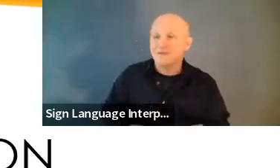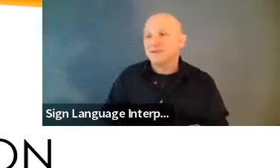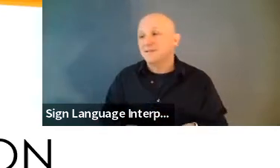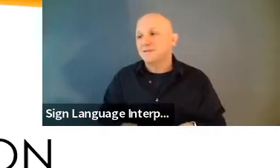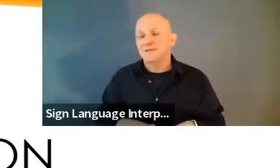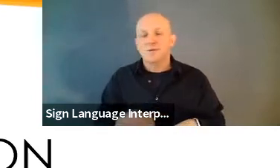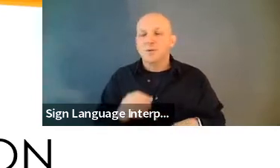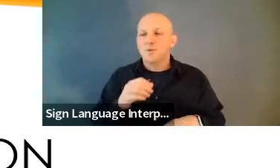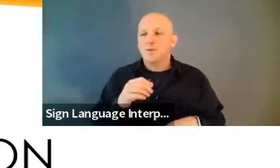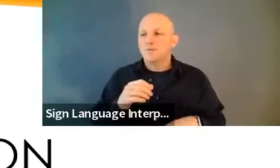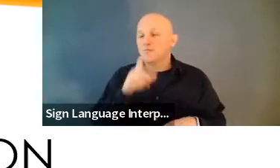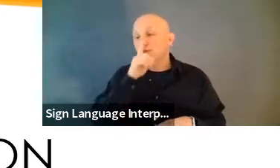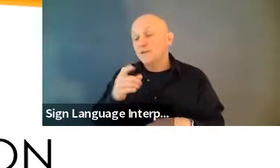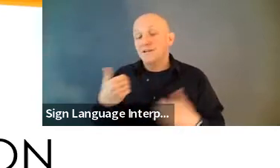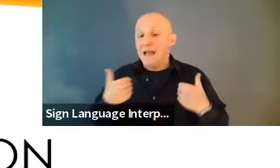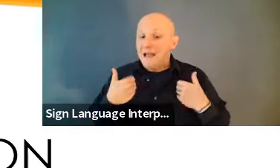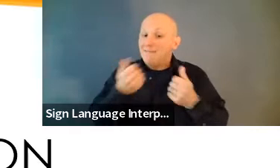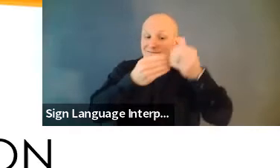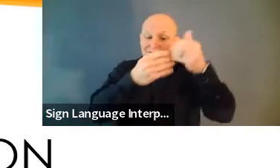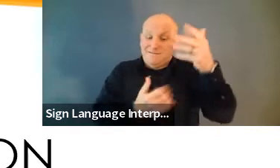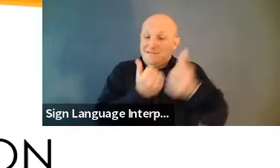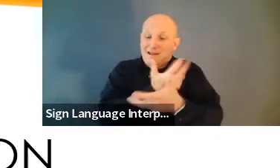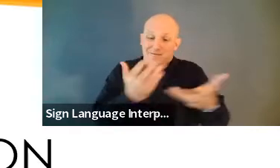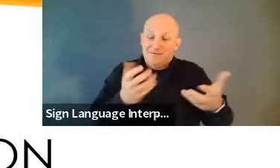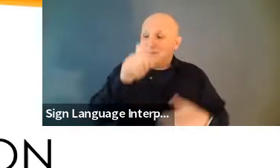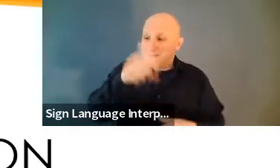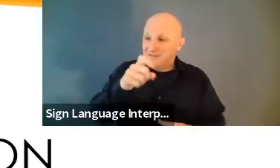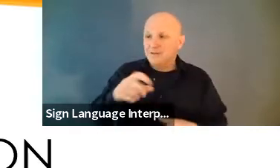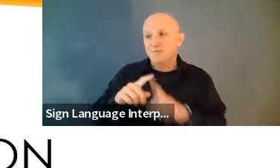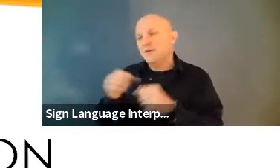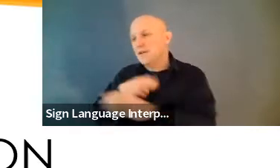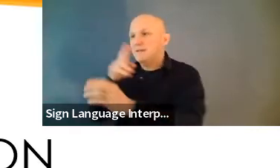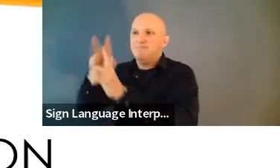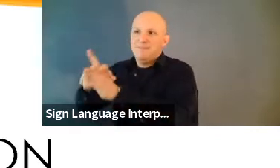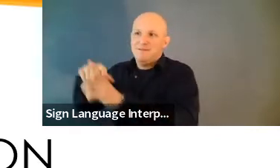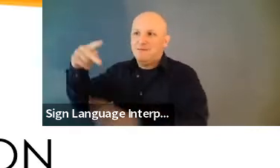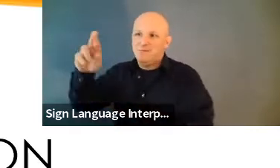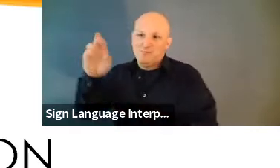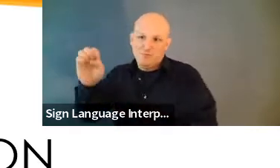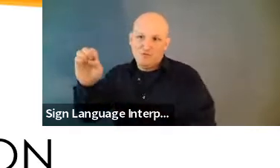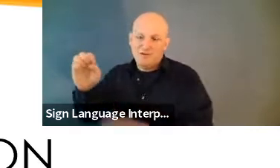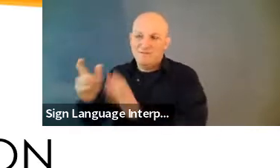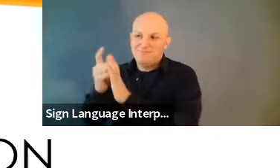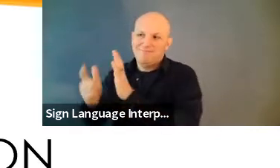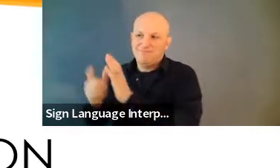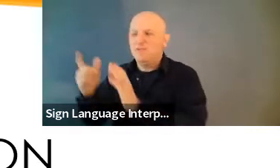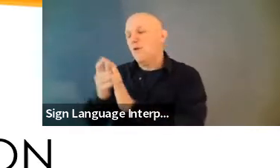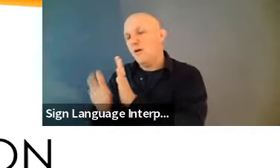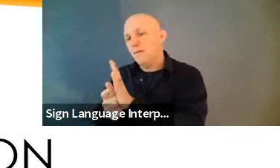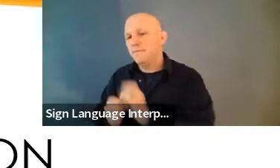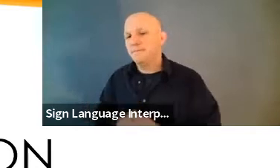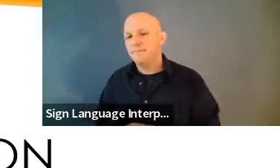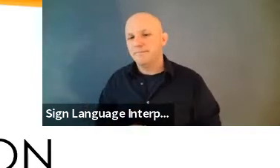need. Alternatively, they could apply straight with San Joaquin College of Law without getting that 4-year degree. All of the